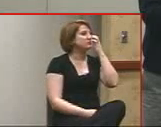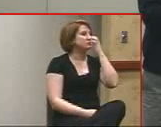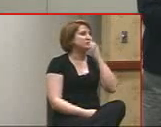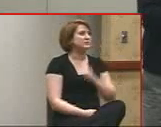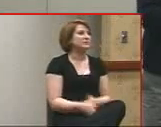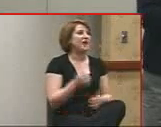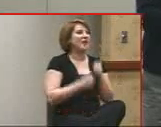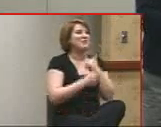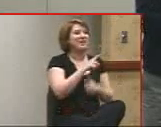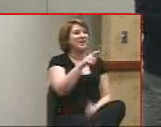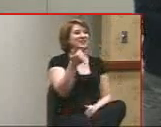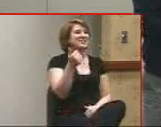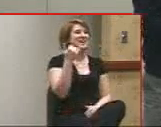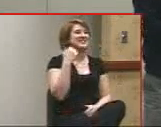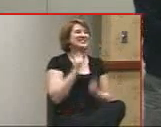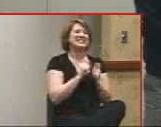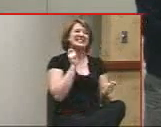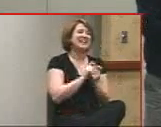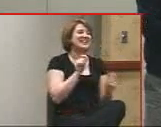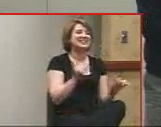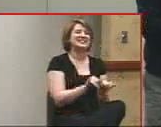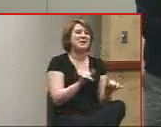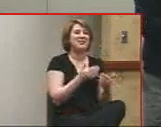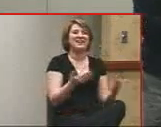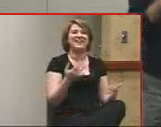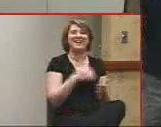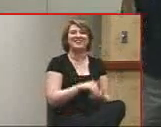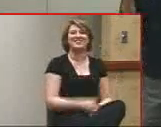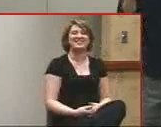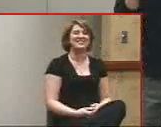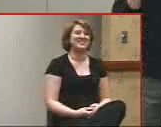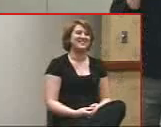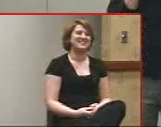Okay, everybody else has exactly the same things again. Okay.